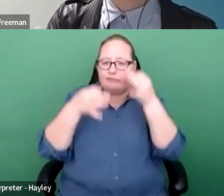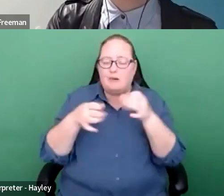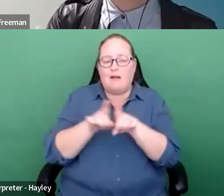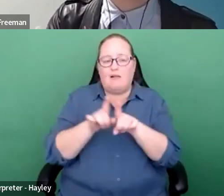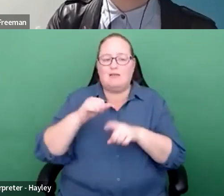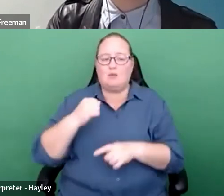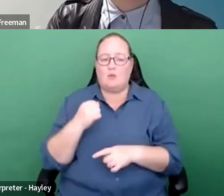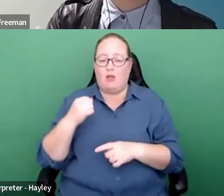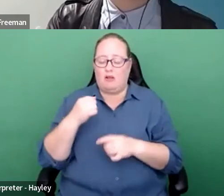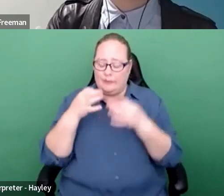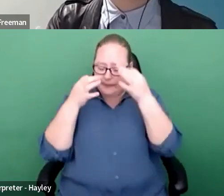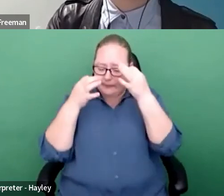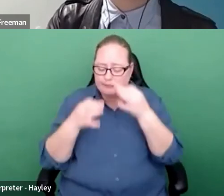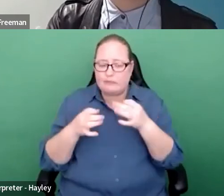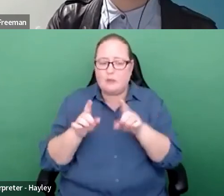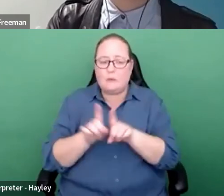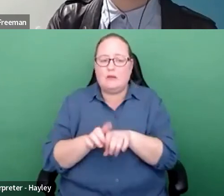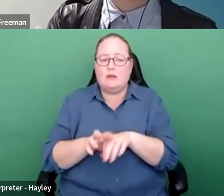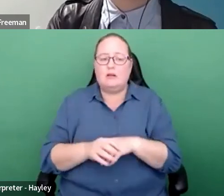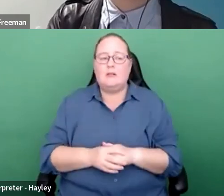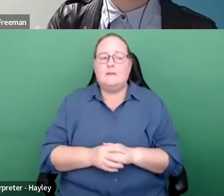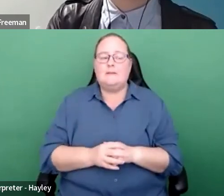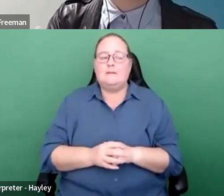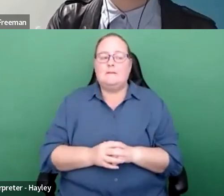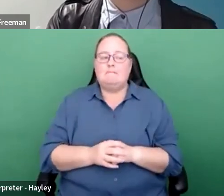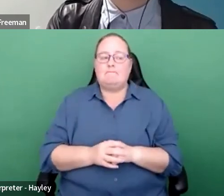my thinking is